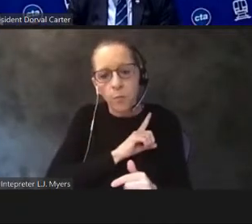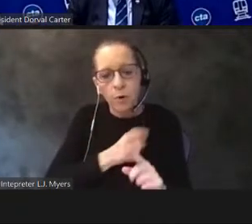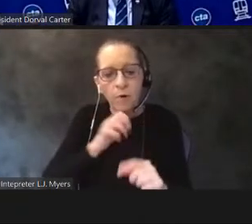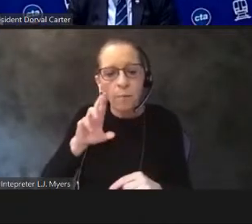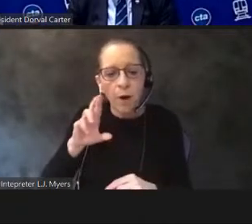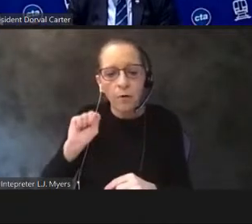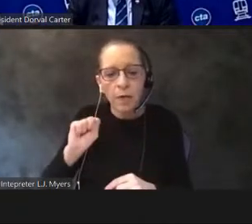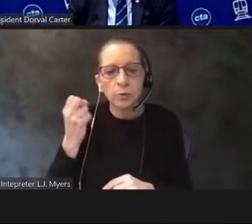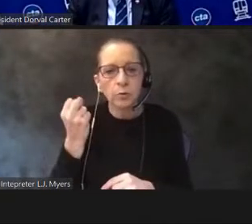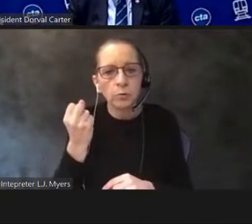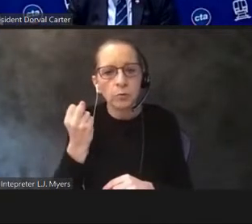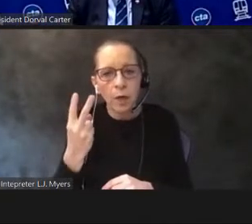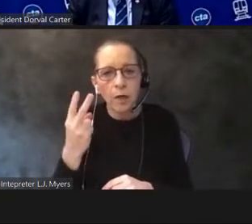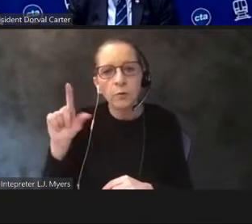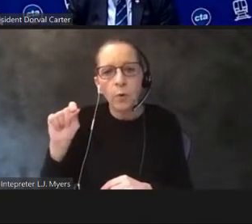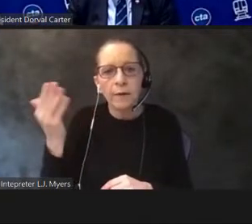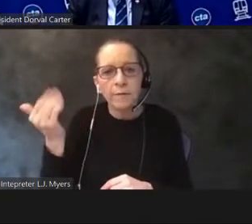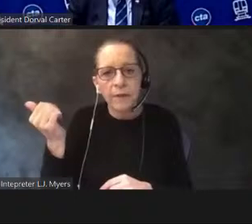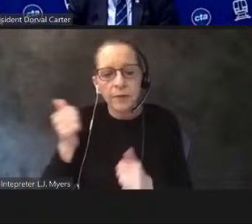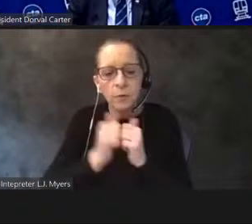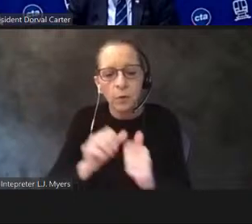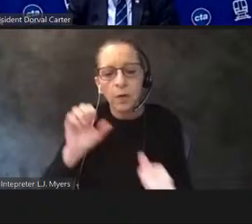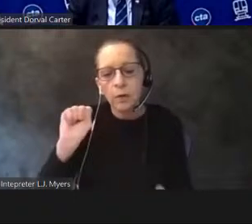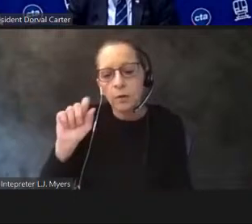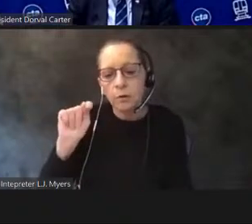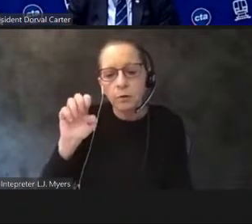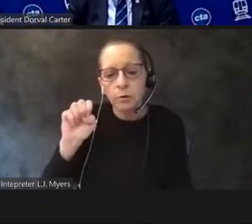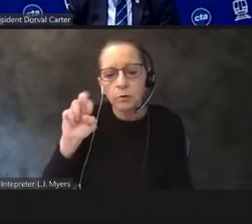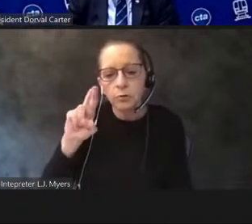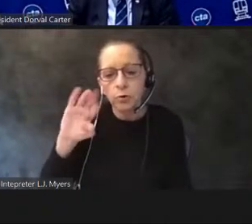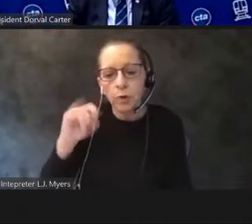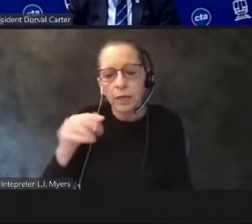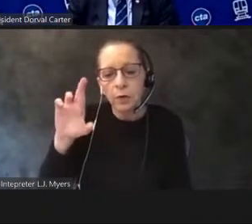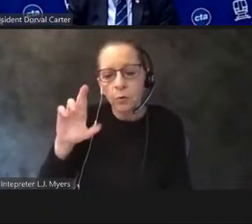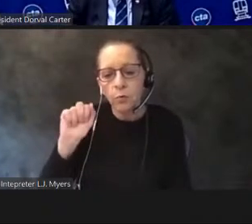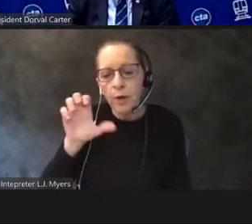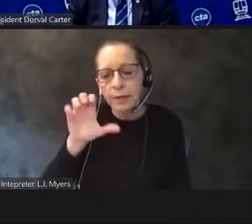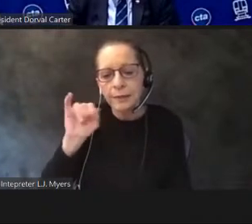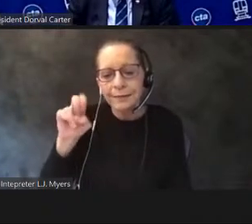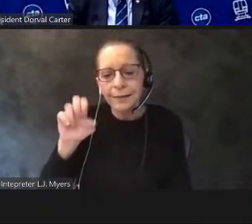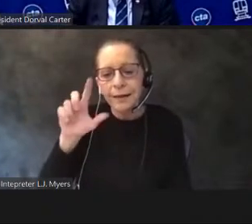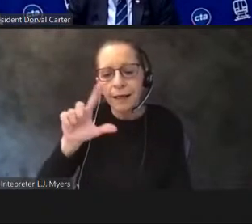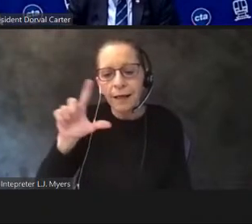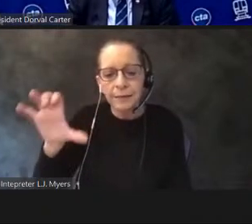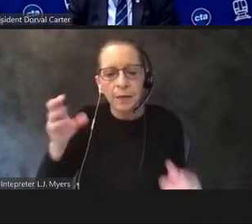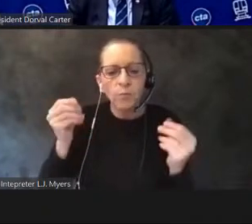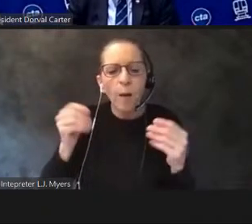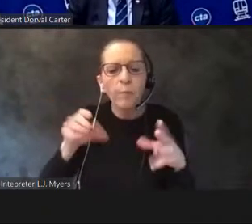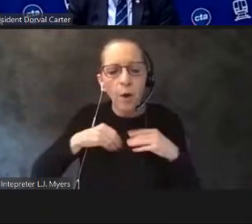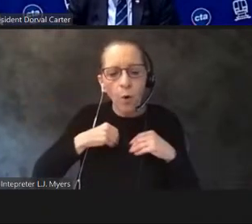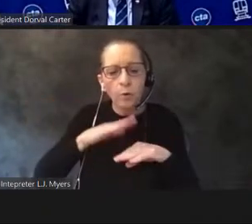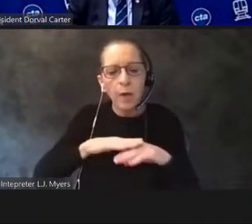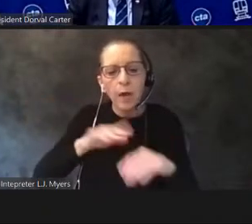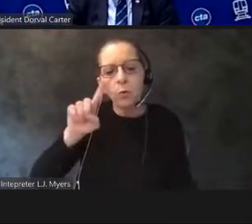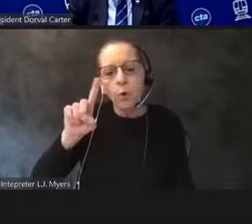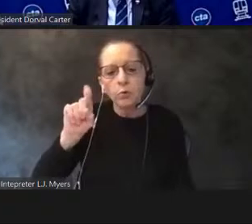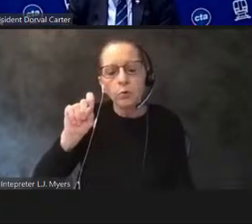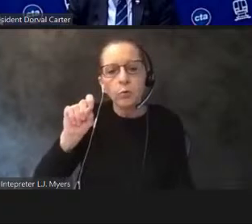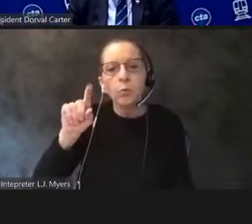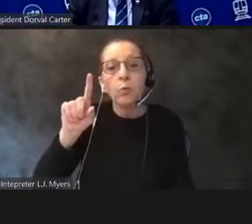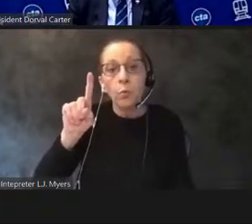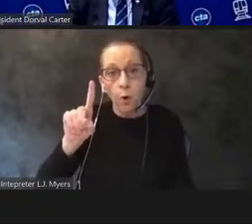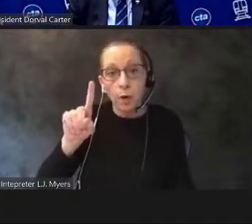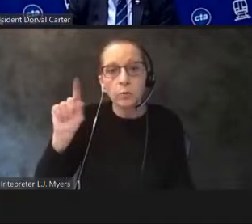12, 2015 with Sterling Racine LLC for the property owned by CTA at 120 North Racine in